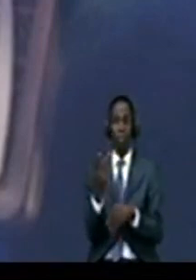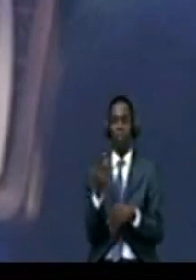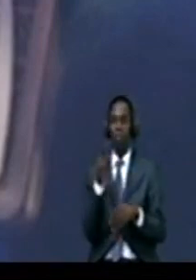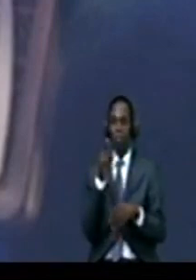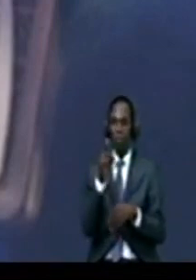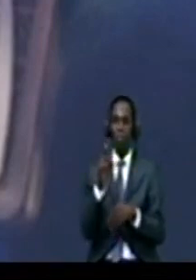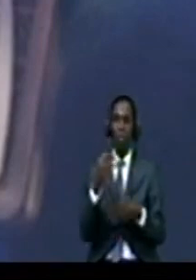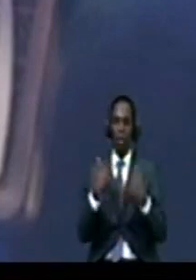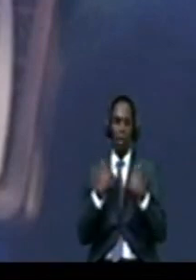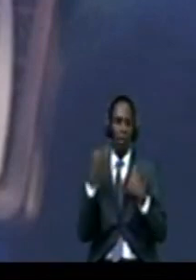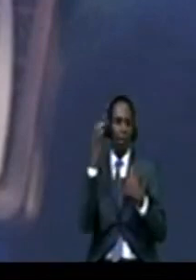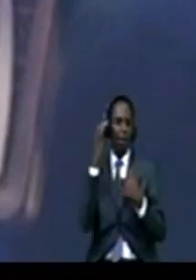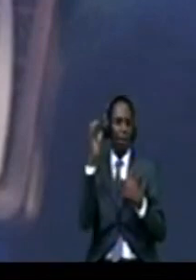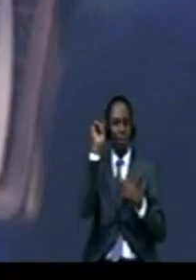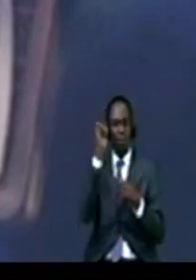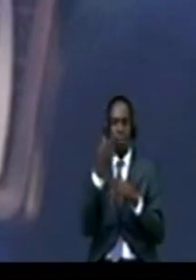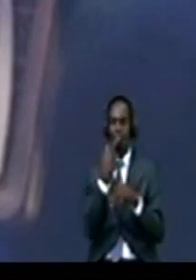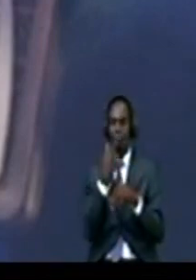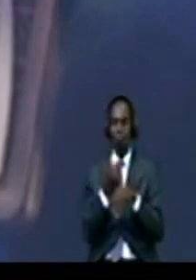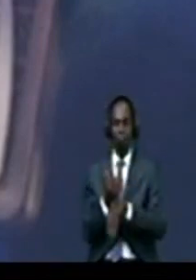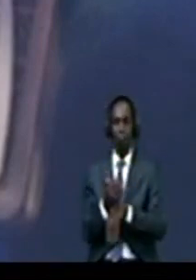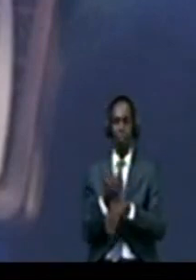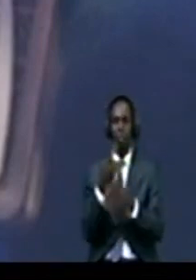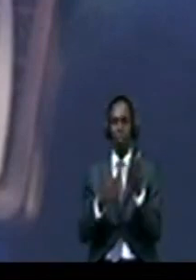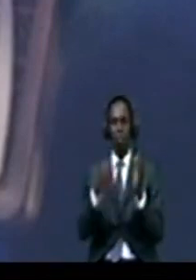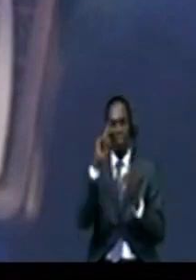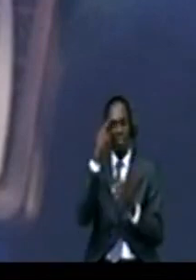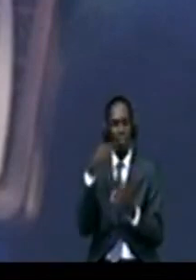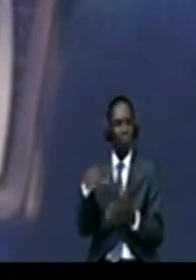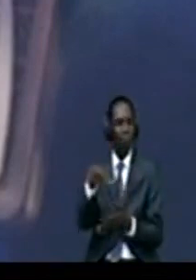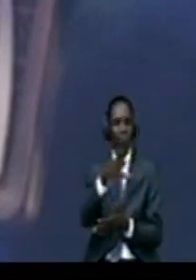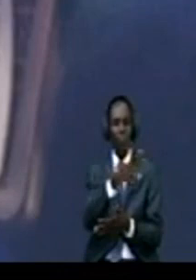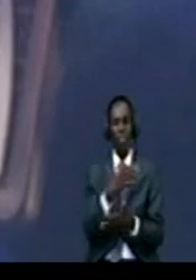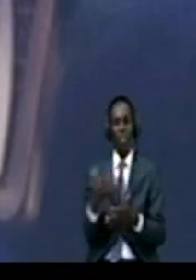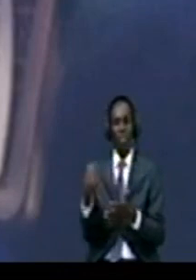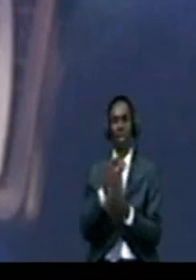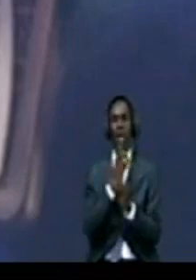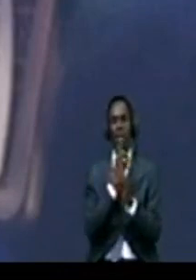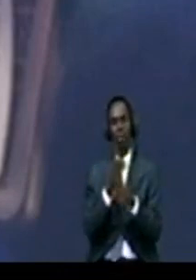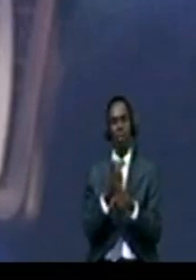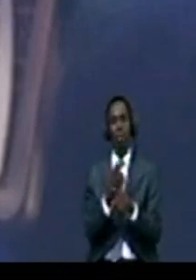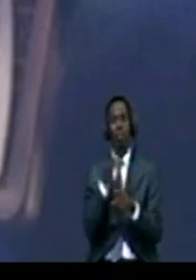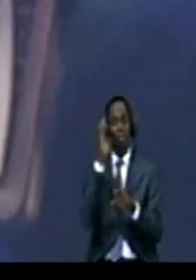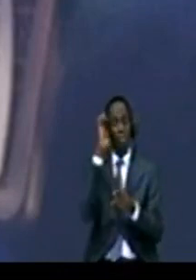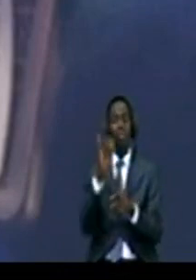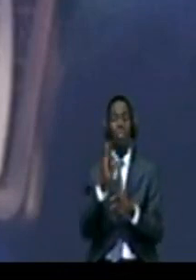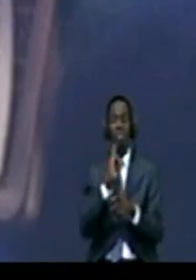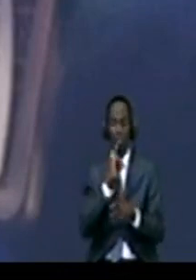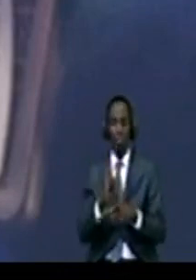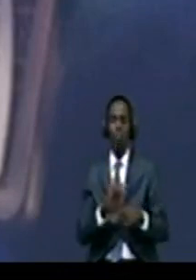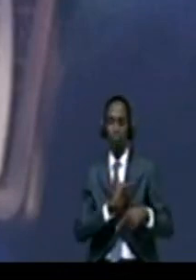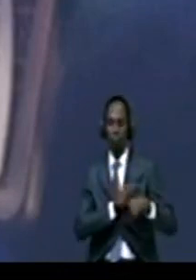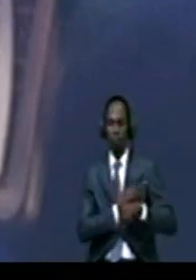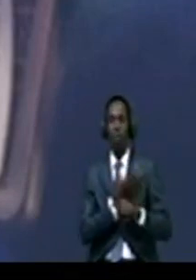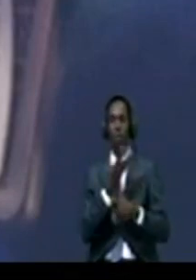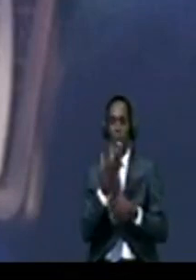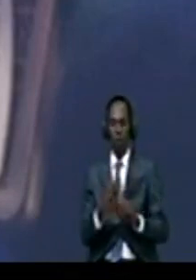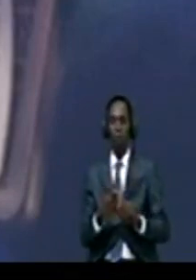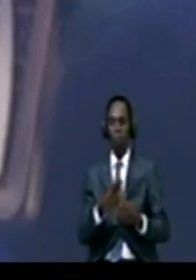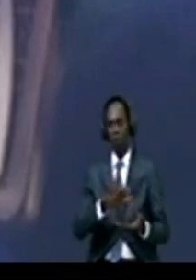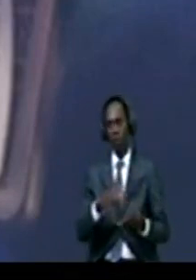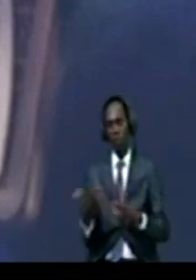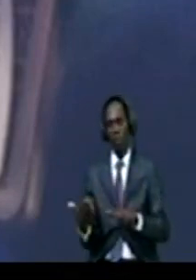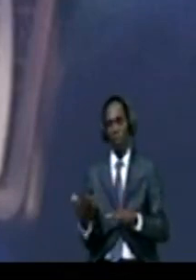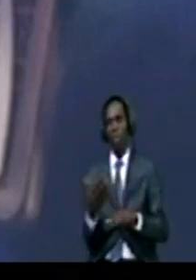have heard his blasphemy. What think ye? They answered and said, He is guilty of death. Then did